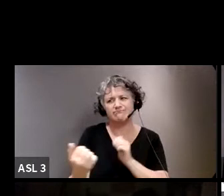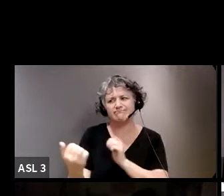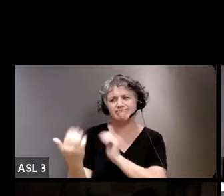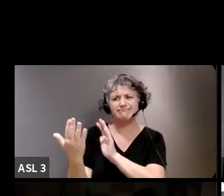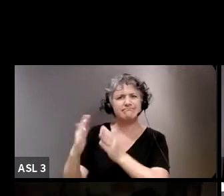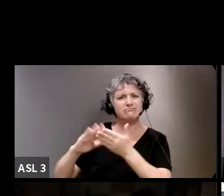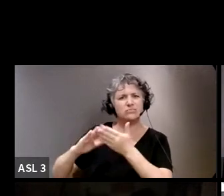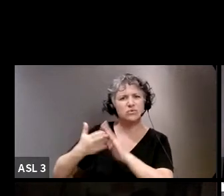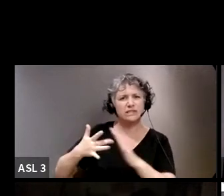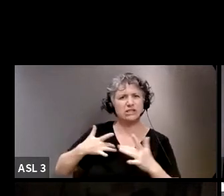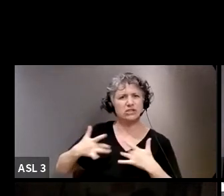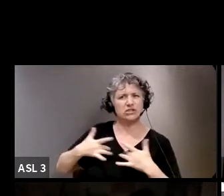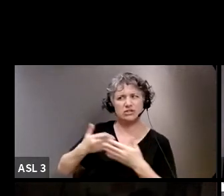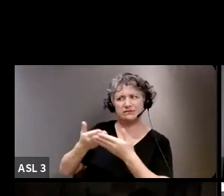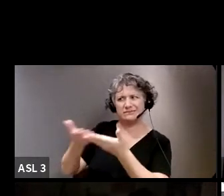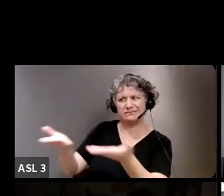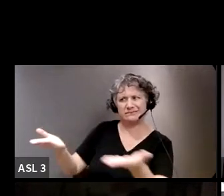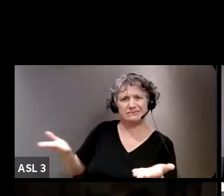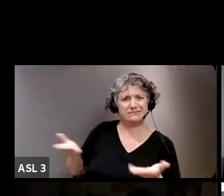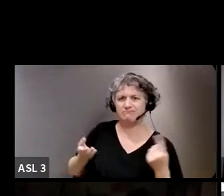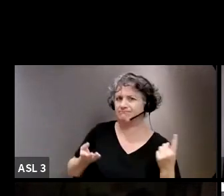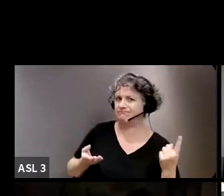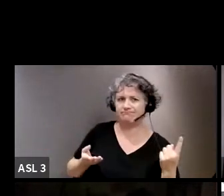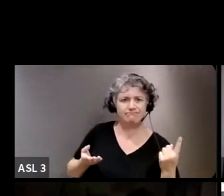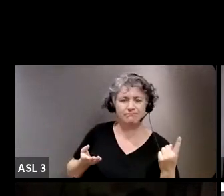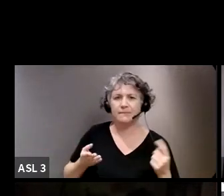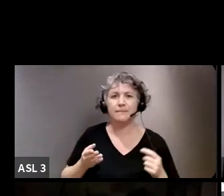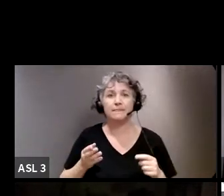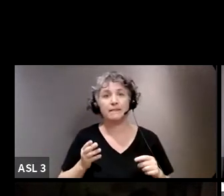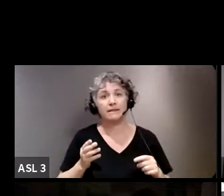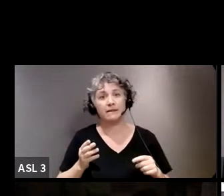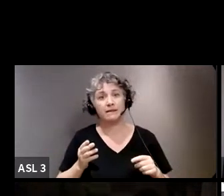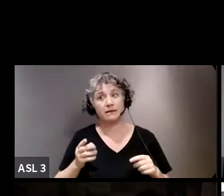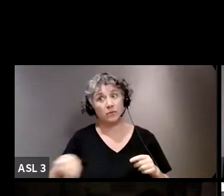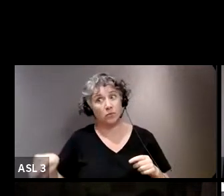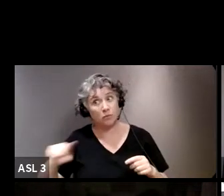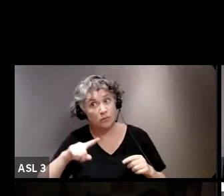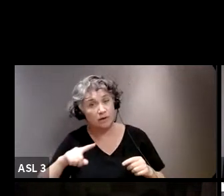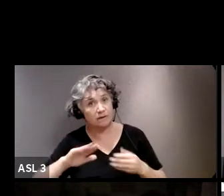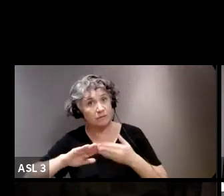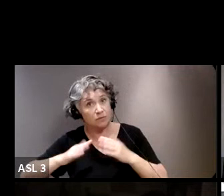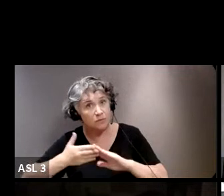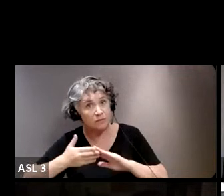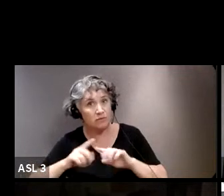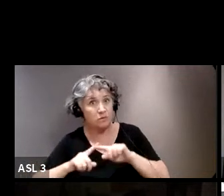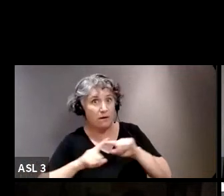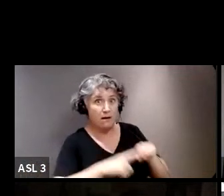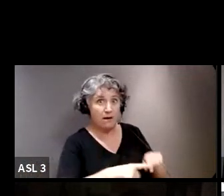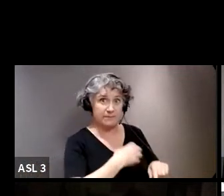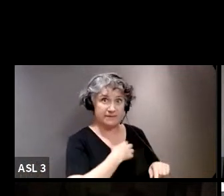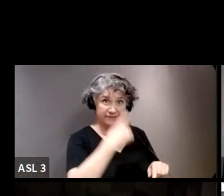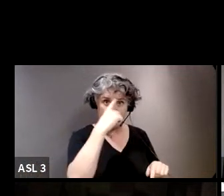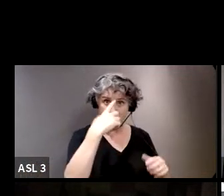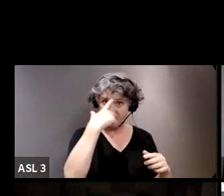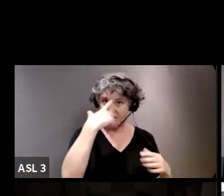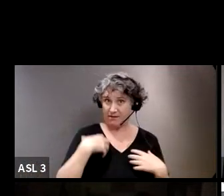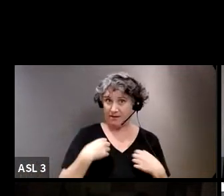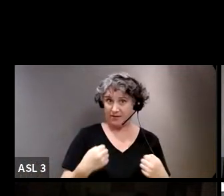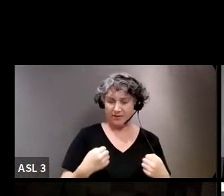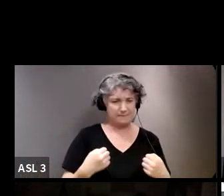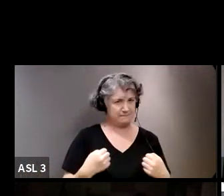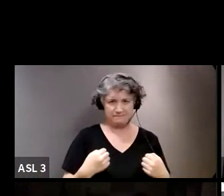regularly faced with they're not the people that we should be relying on for mental health crisis calls and they do not provide the